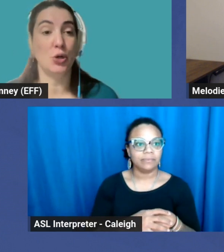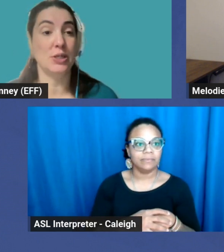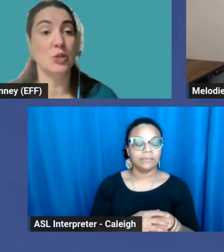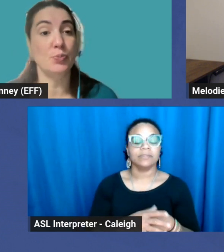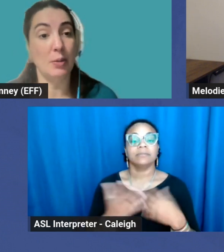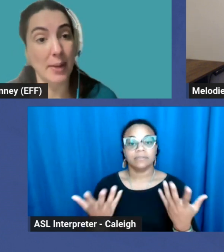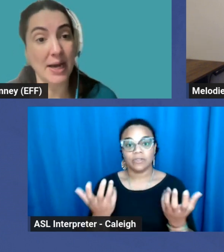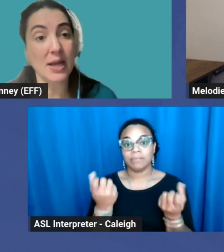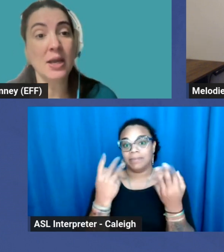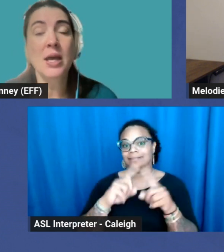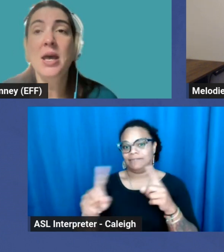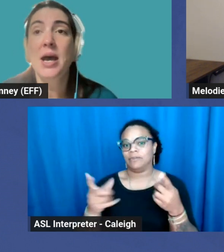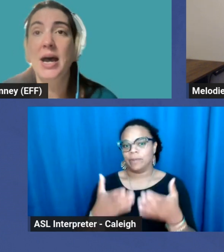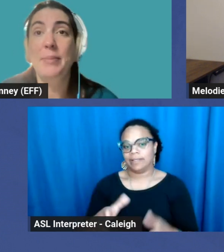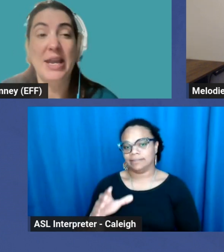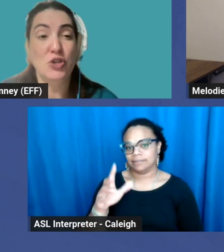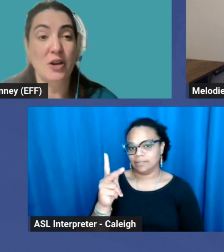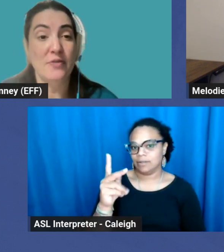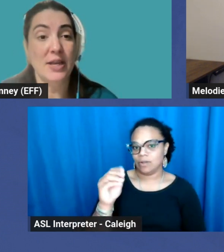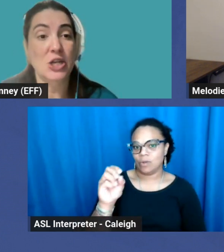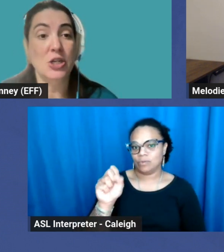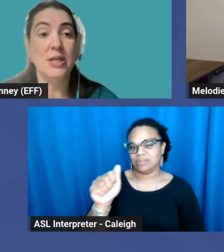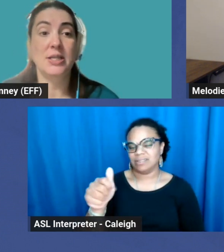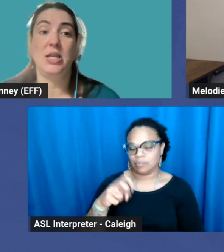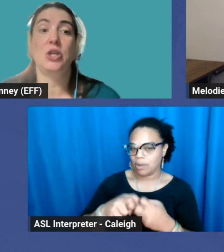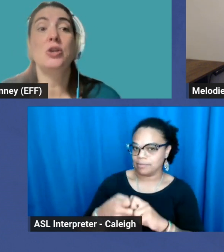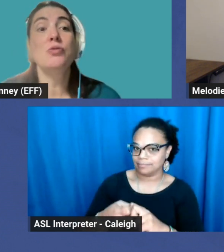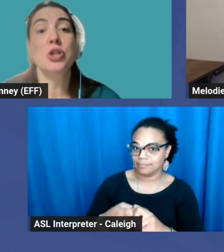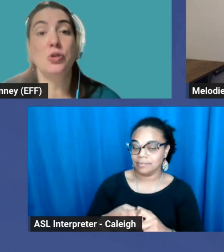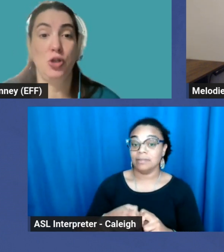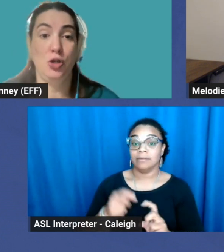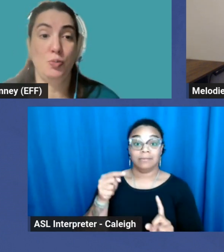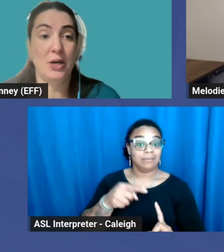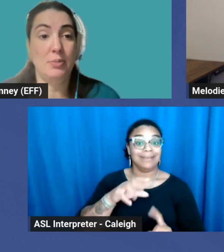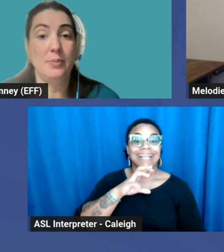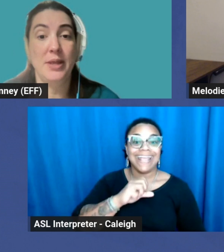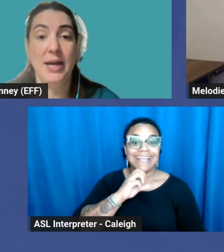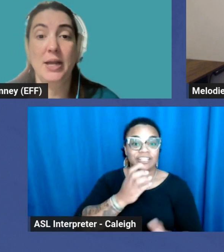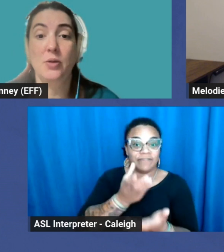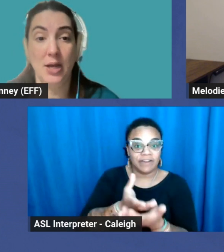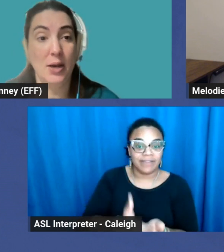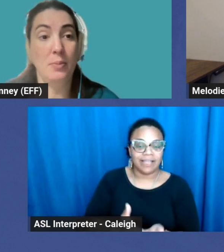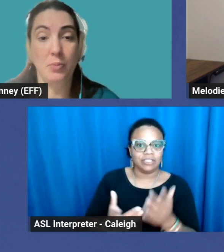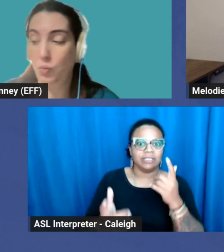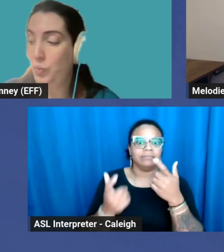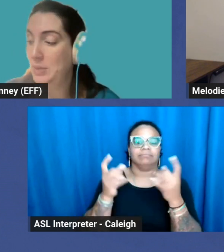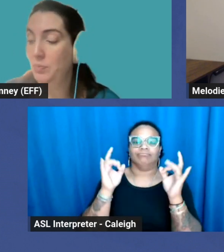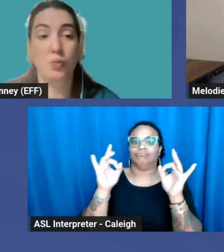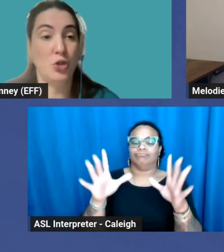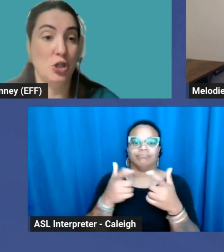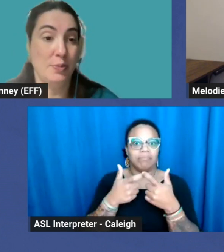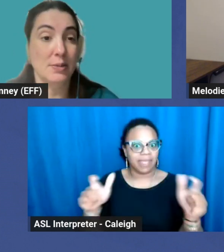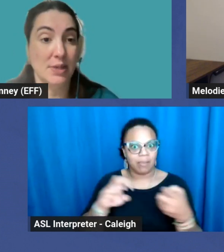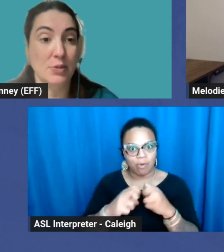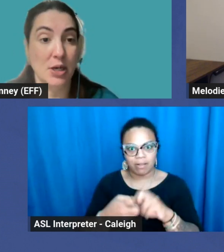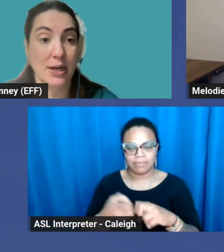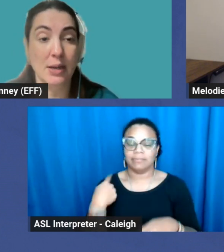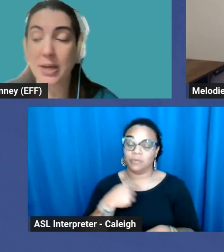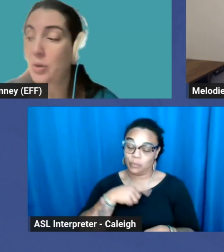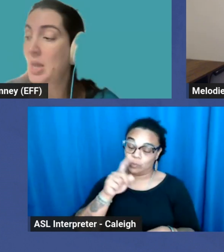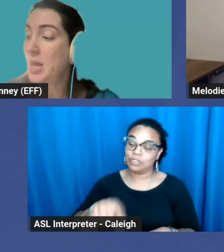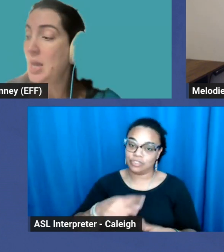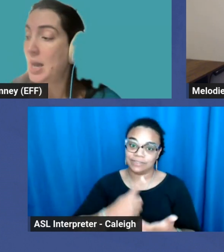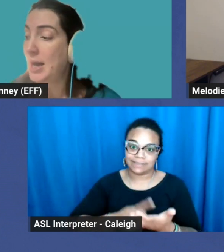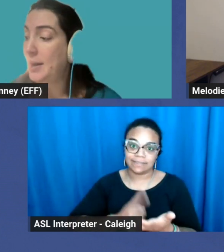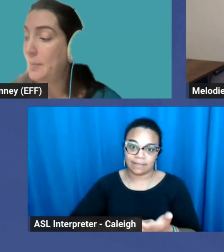ways that KOSA is problematic. Age verification is a huge, huge, huge problem that we should spend some time talking